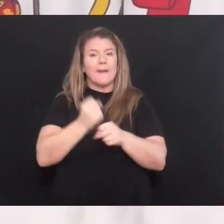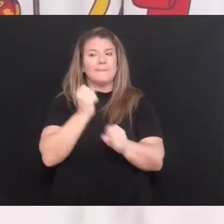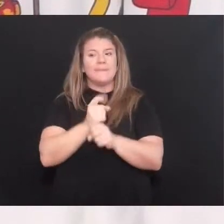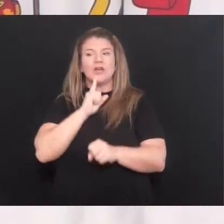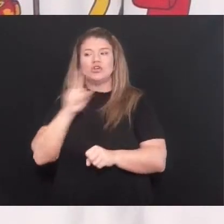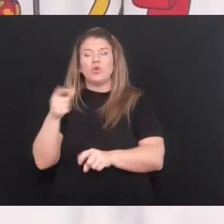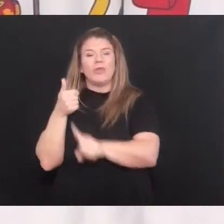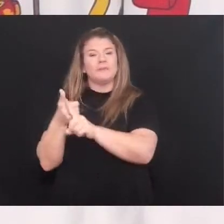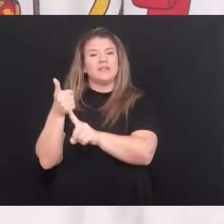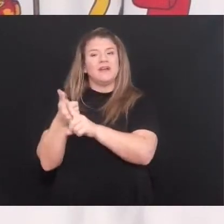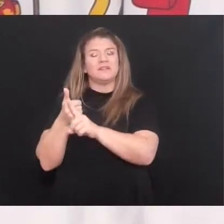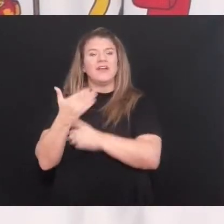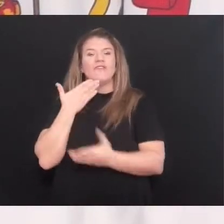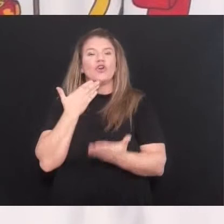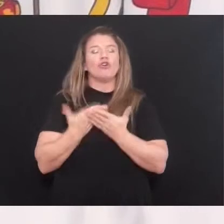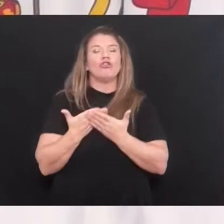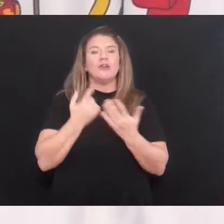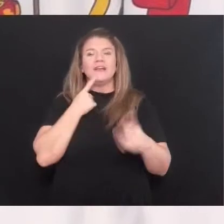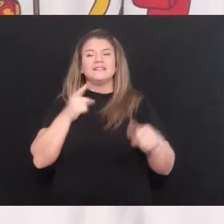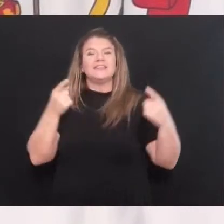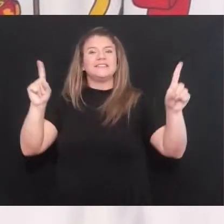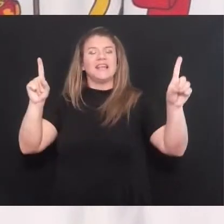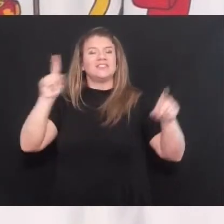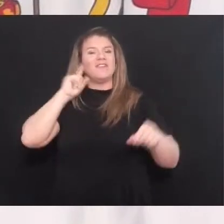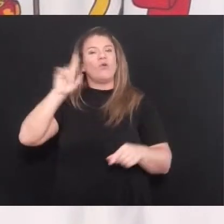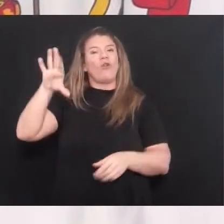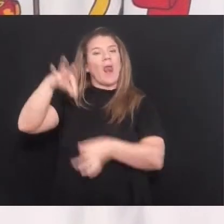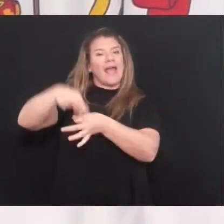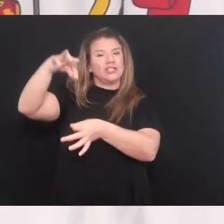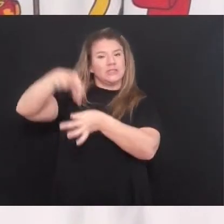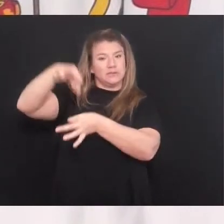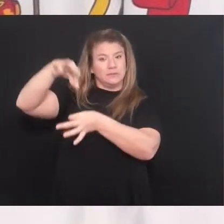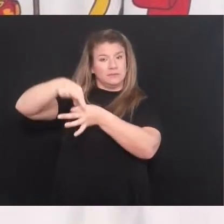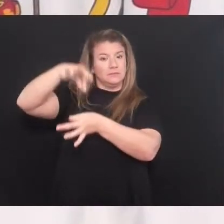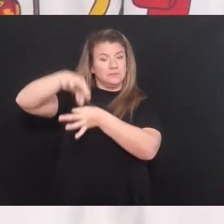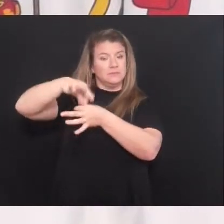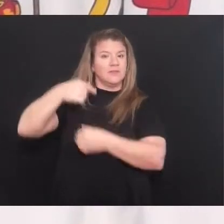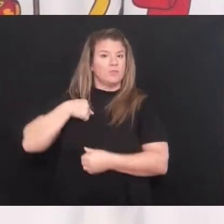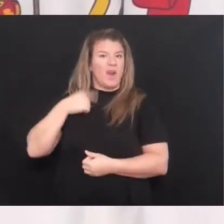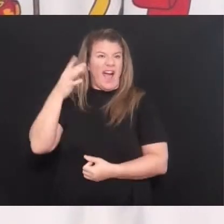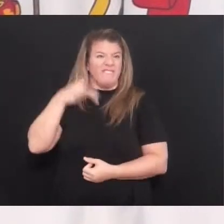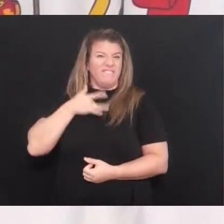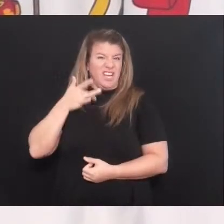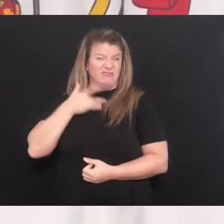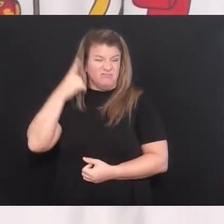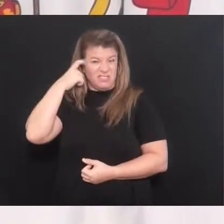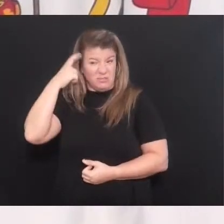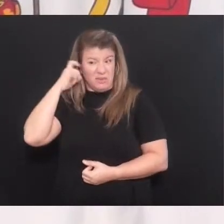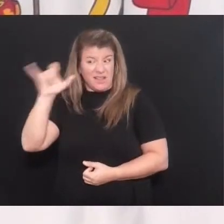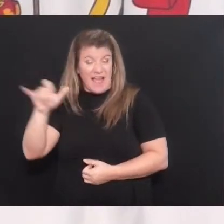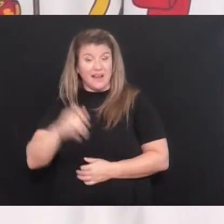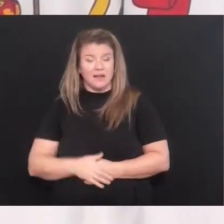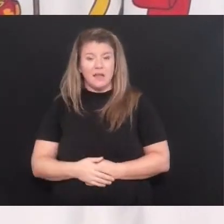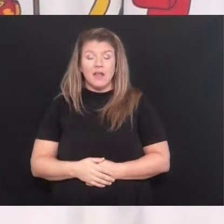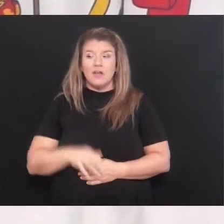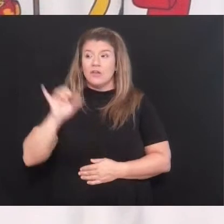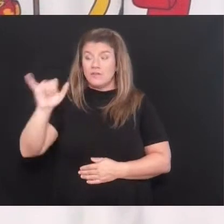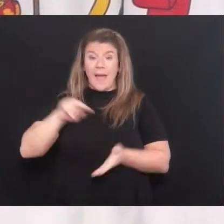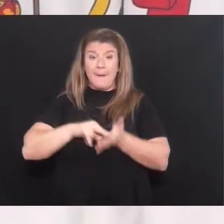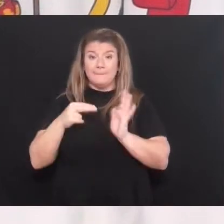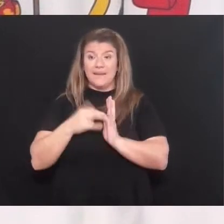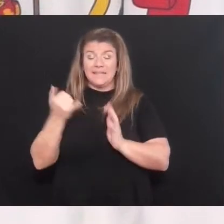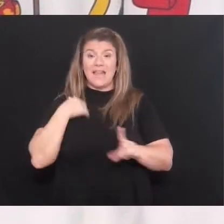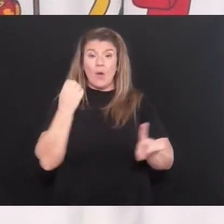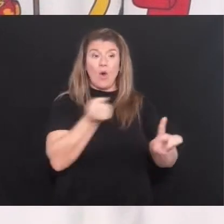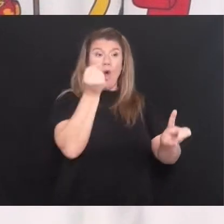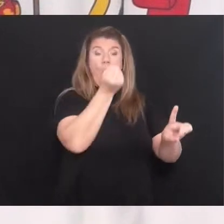themselves of a good success in the midterm elections. And we're holding that up. We're